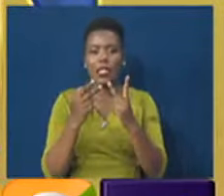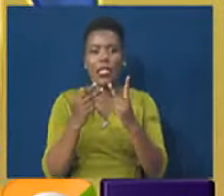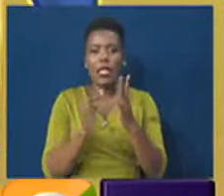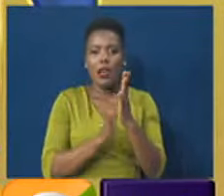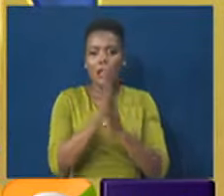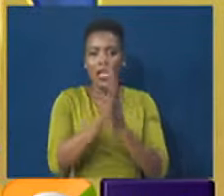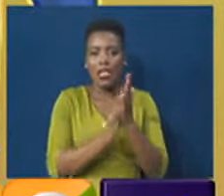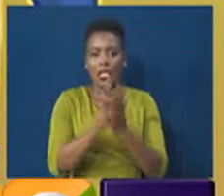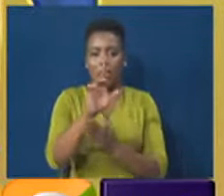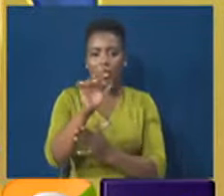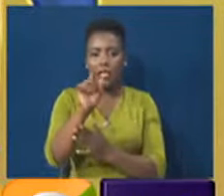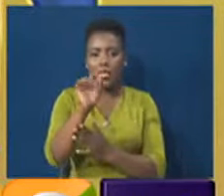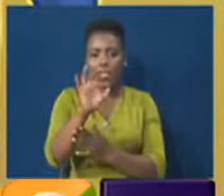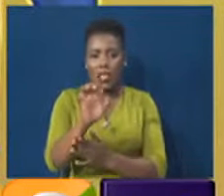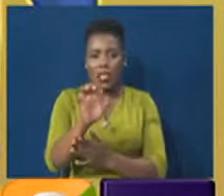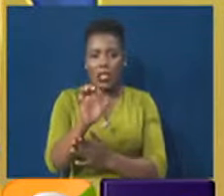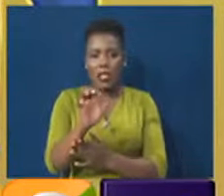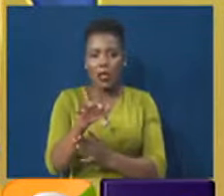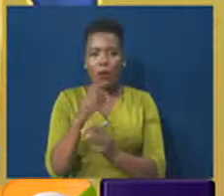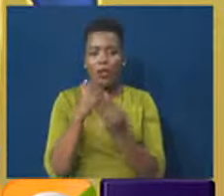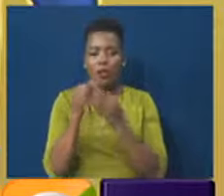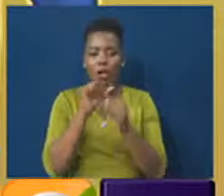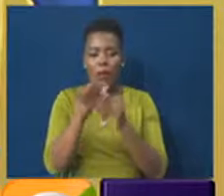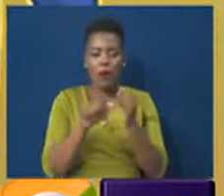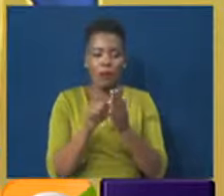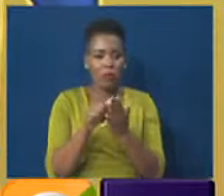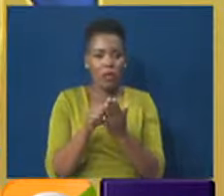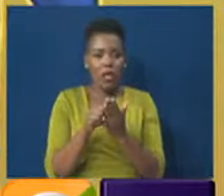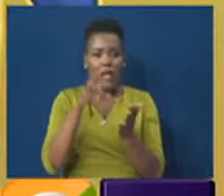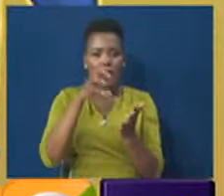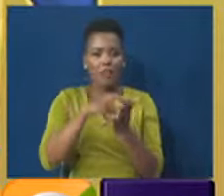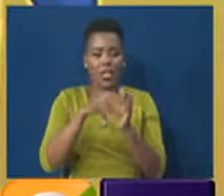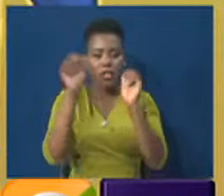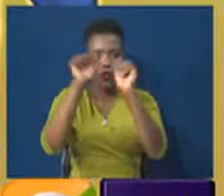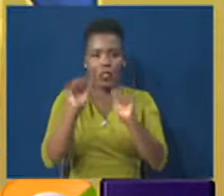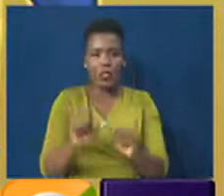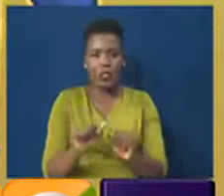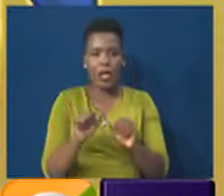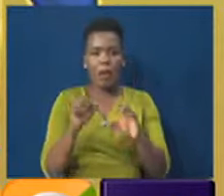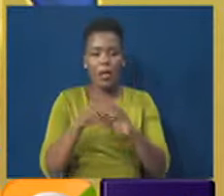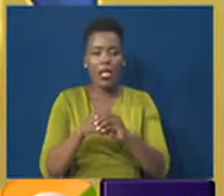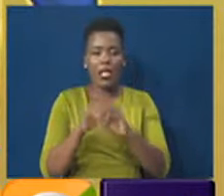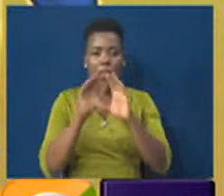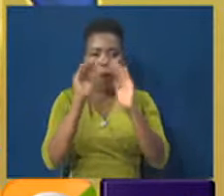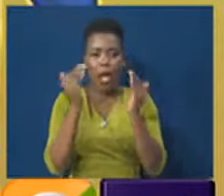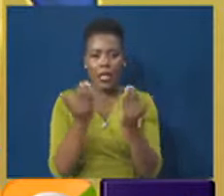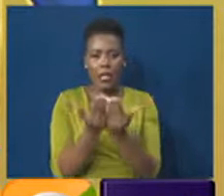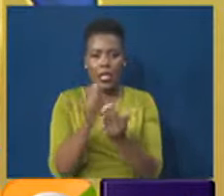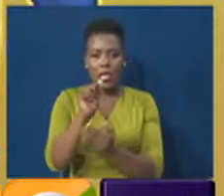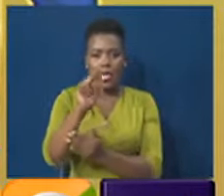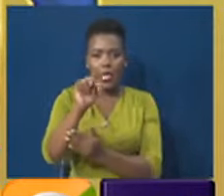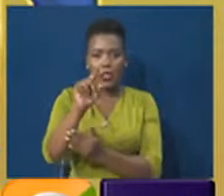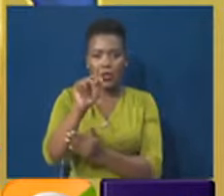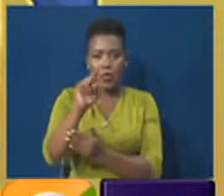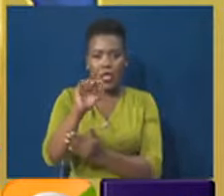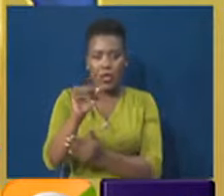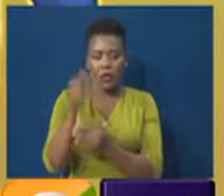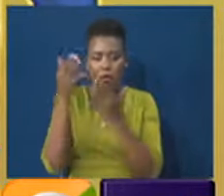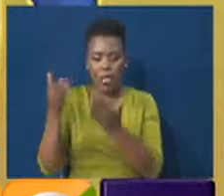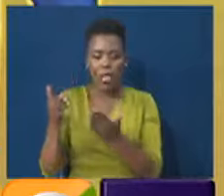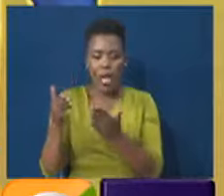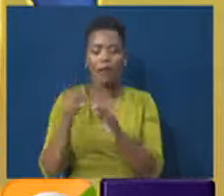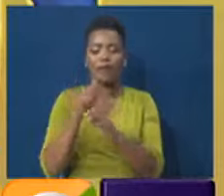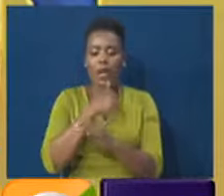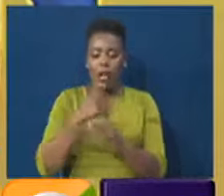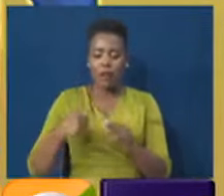guys have been, we've been talking about the unfair financial system in the world. Antonio Guterres was here, Japanese Prime Minister was here. We've talked about